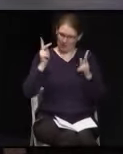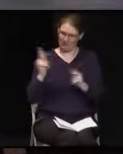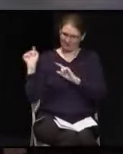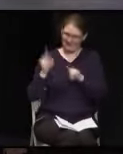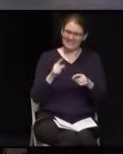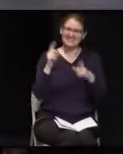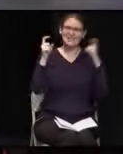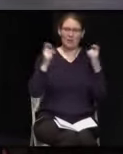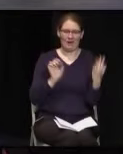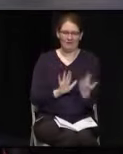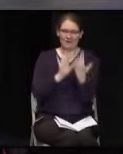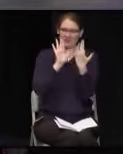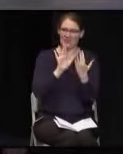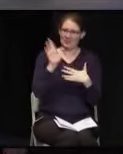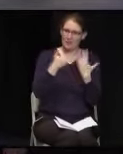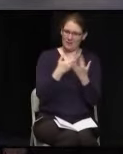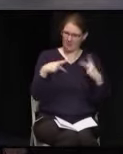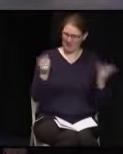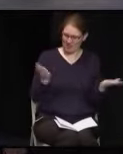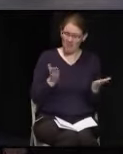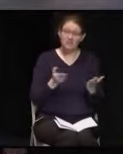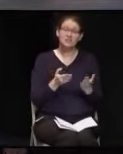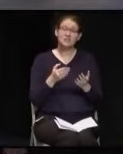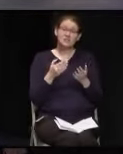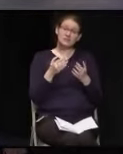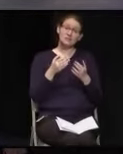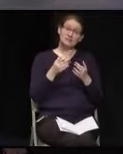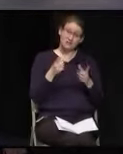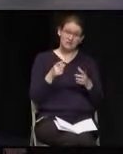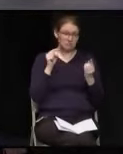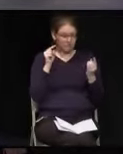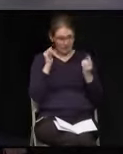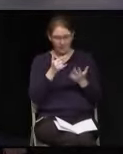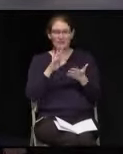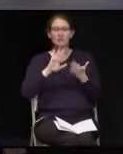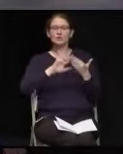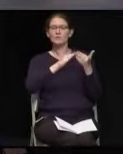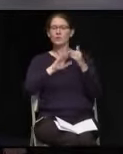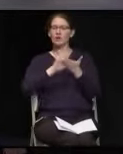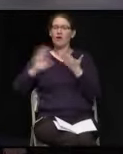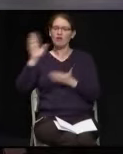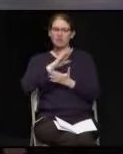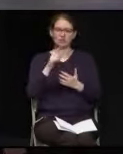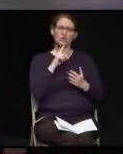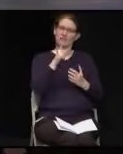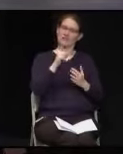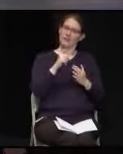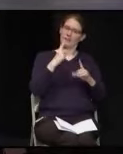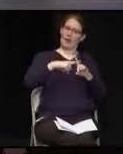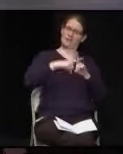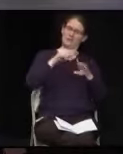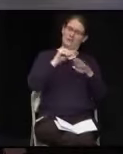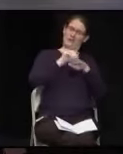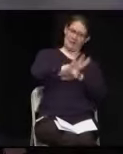to face. The mission of a community college is to make a direct, positive, and lasting impact on the communities that